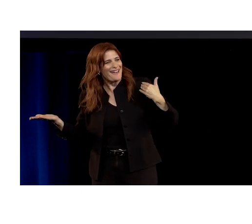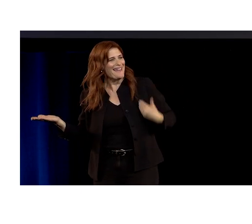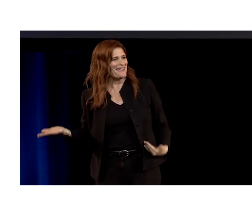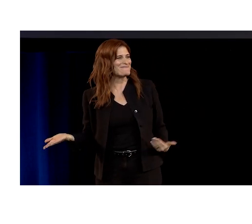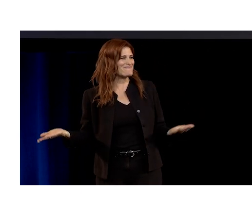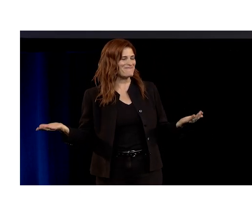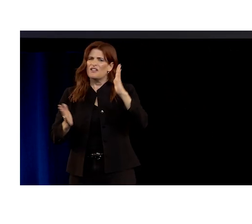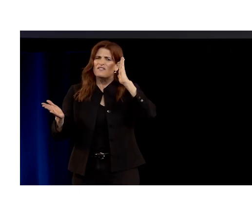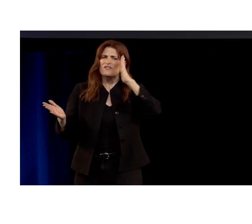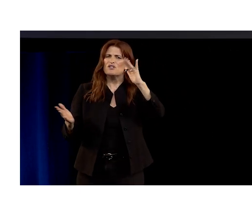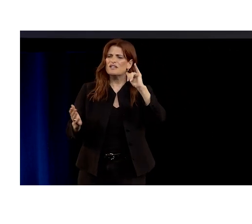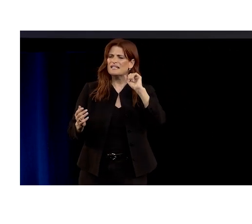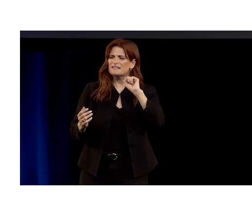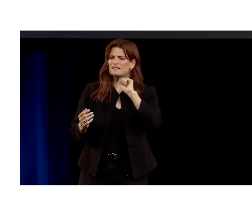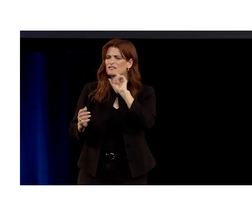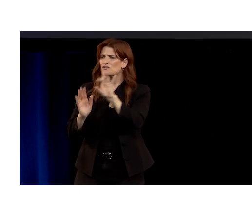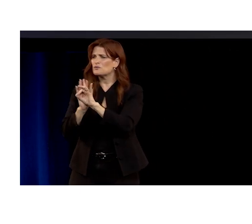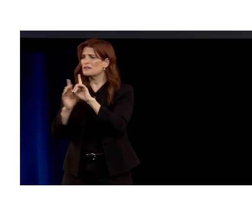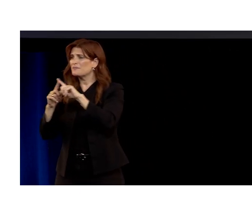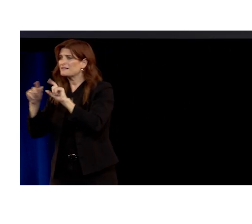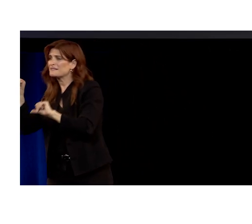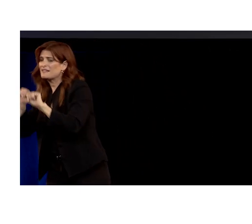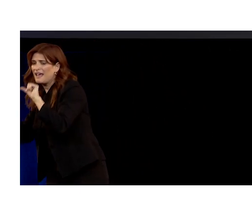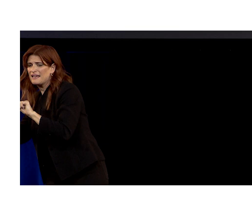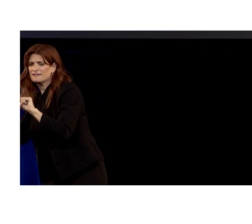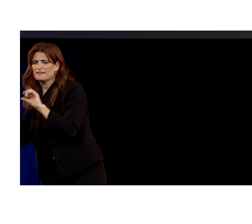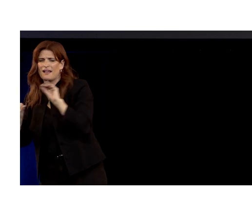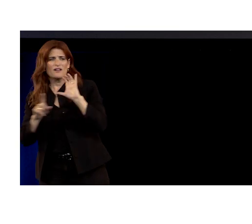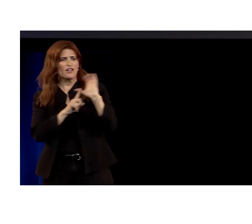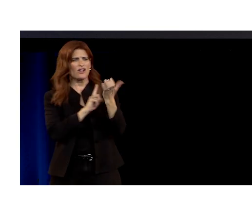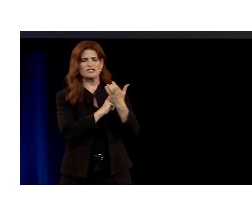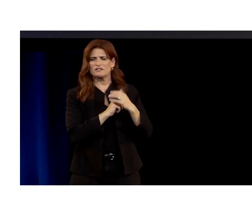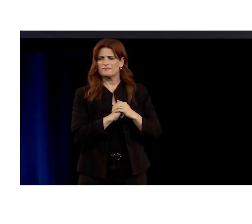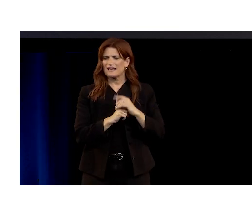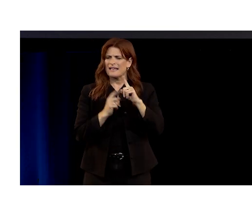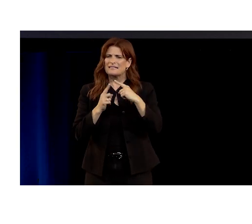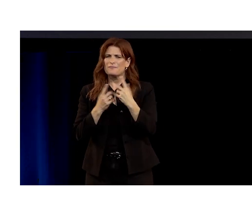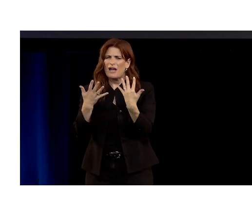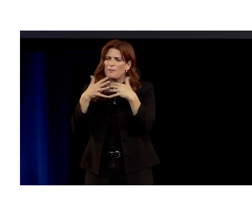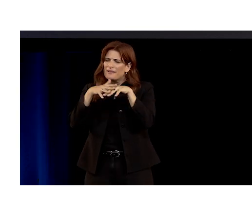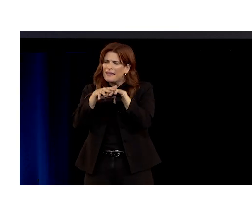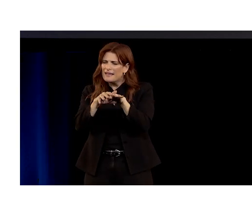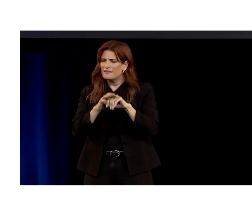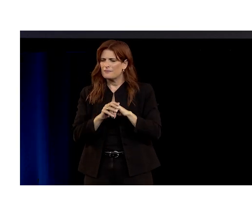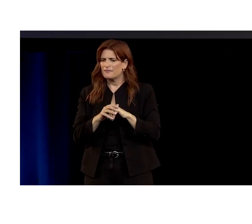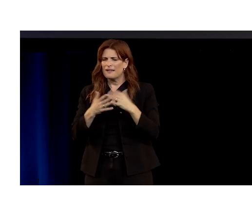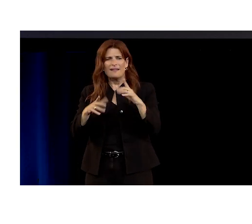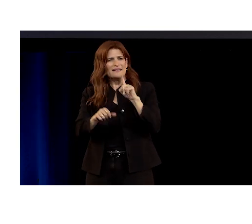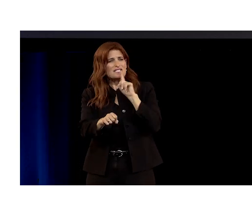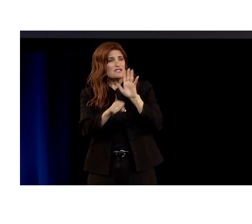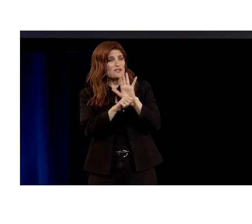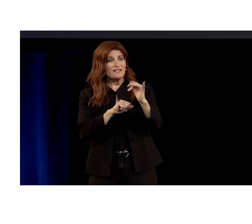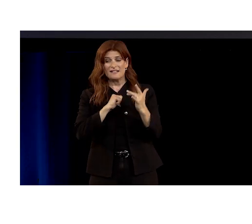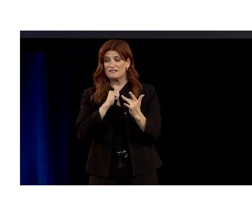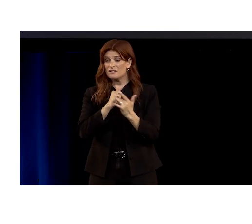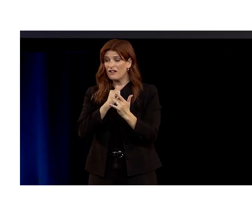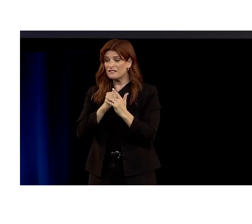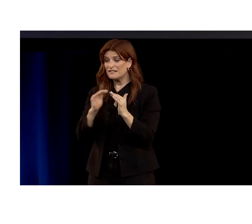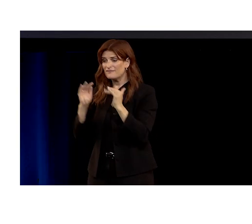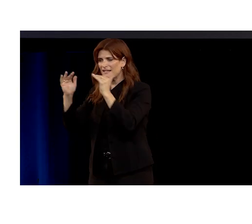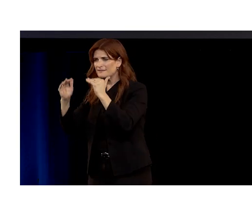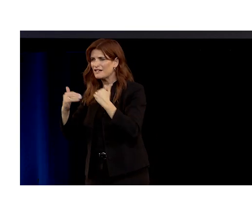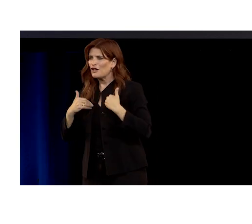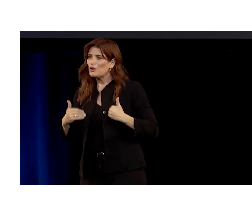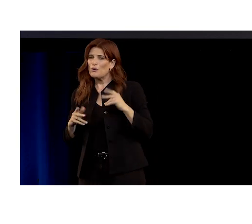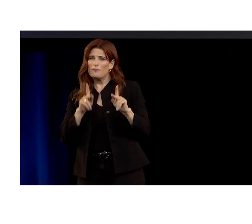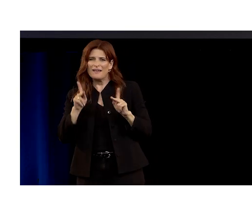understood? The future is not about choosing between science and culture, it's about blending them.